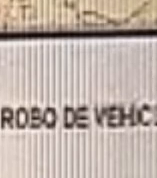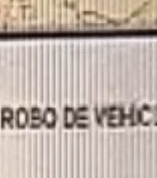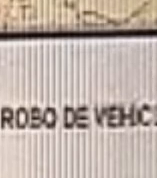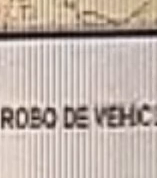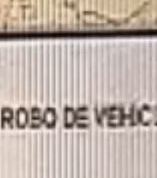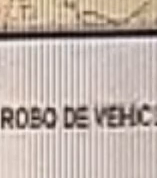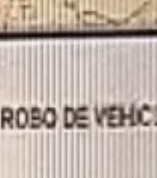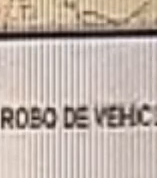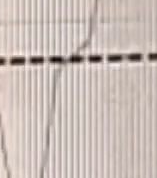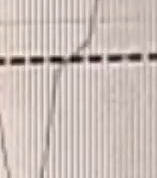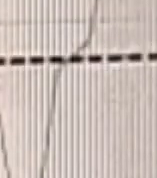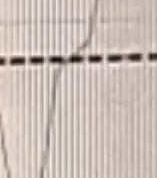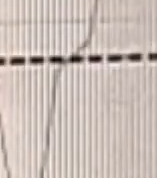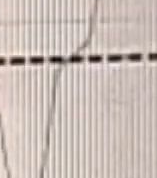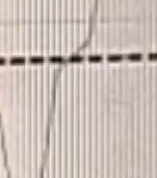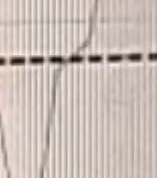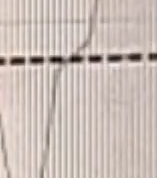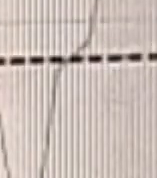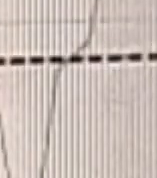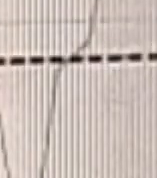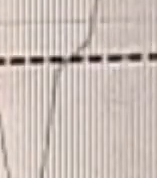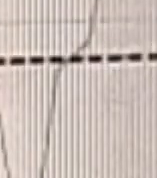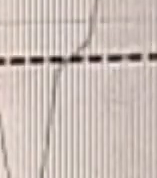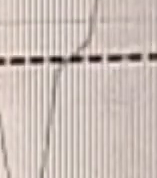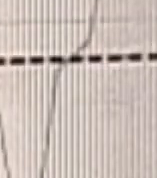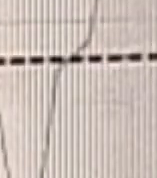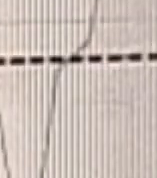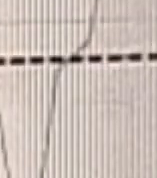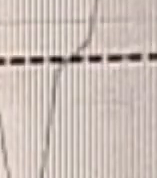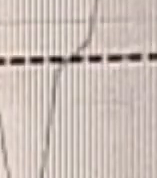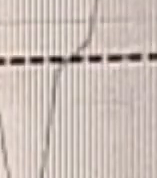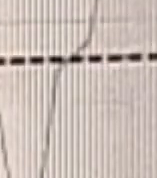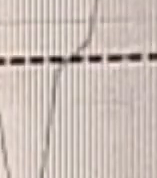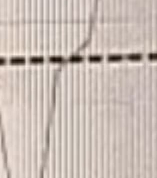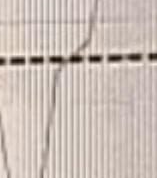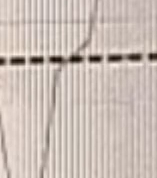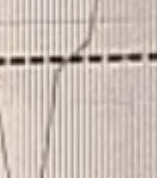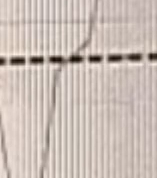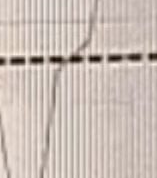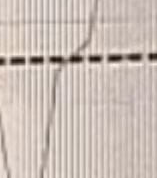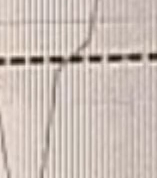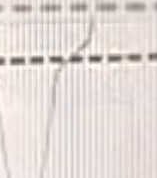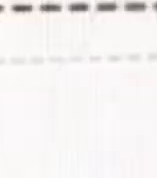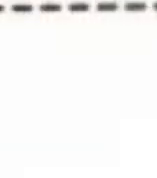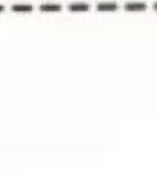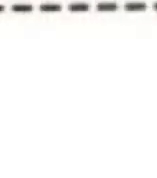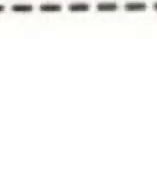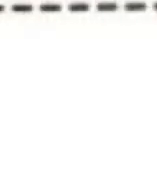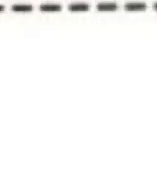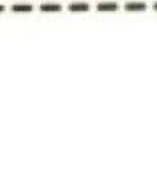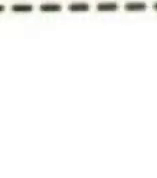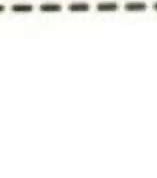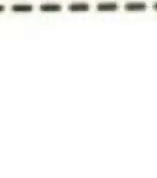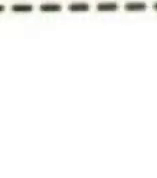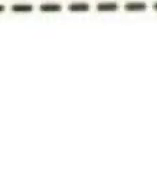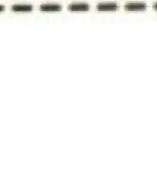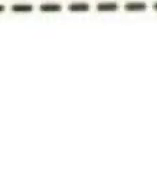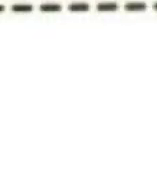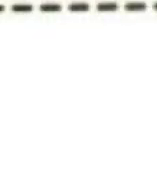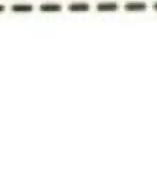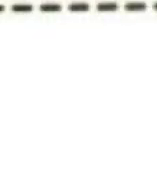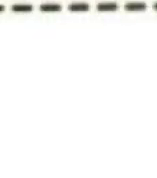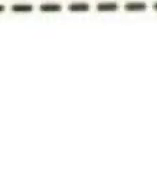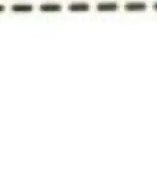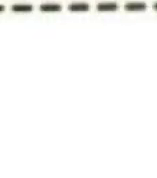some advances that I wanted to show you in the next graphic. And you can see something very important.